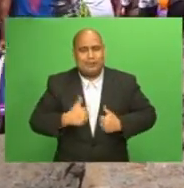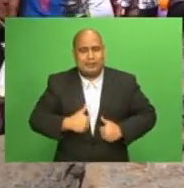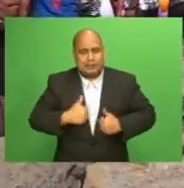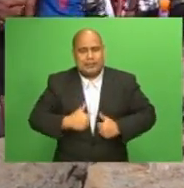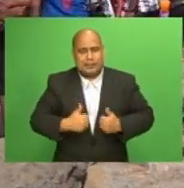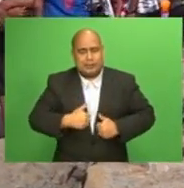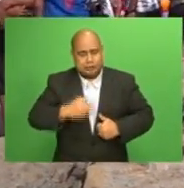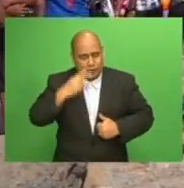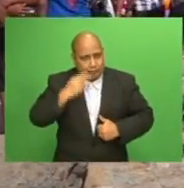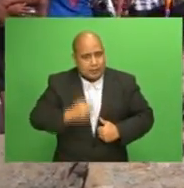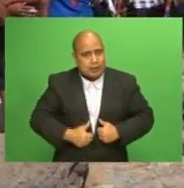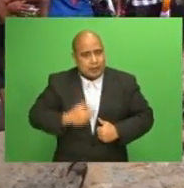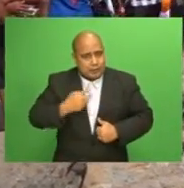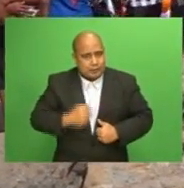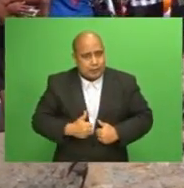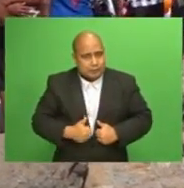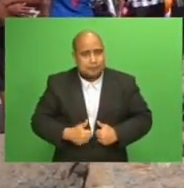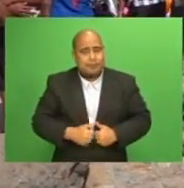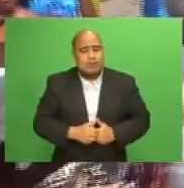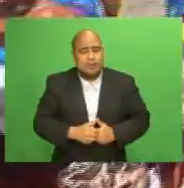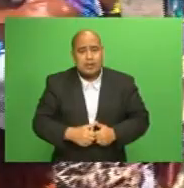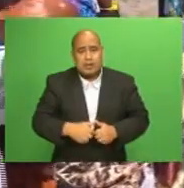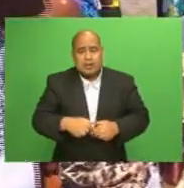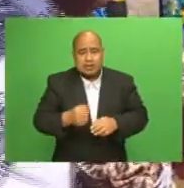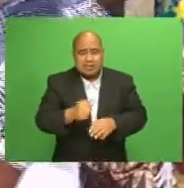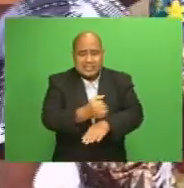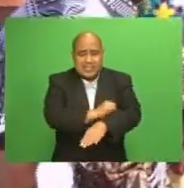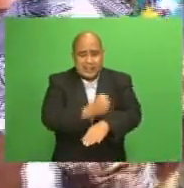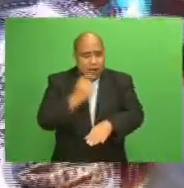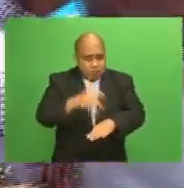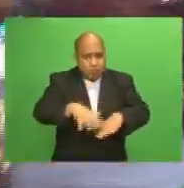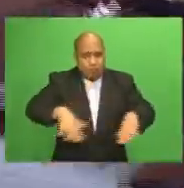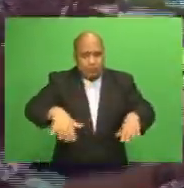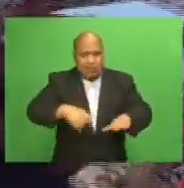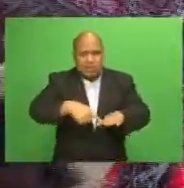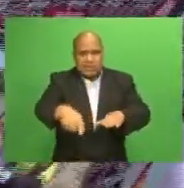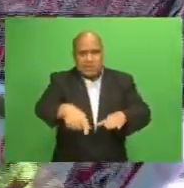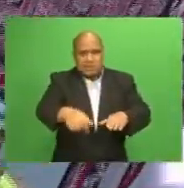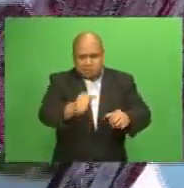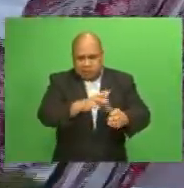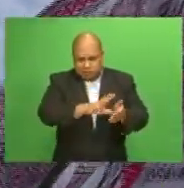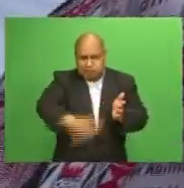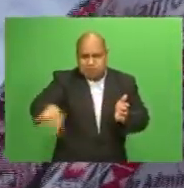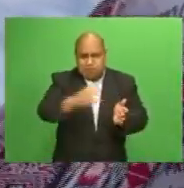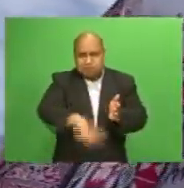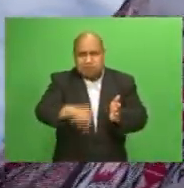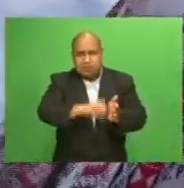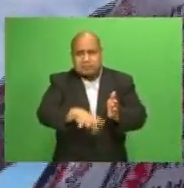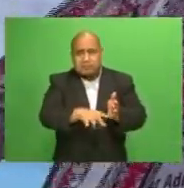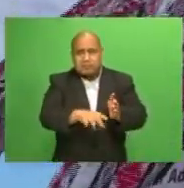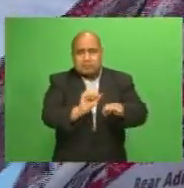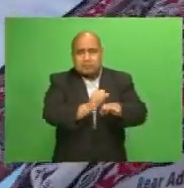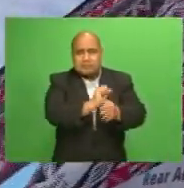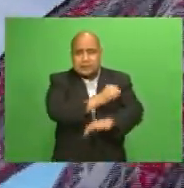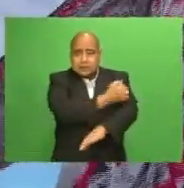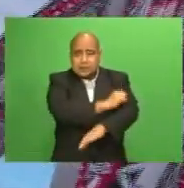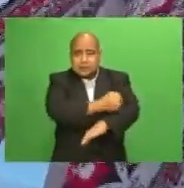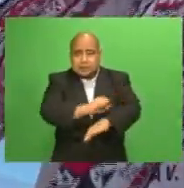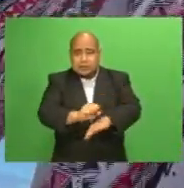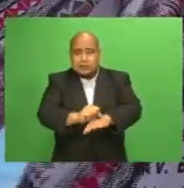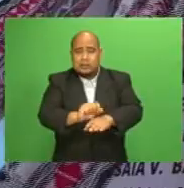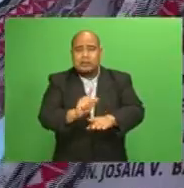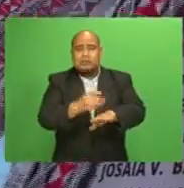the damaging threats of coastal erosion on the village of Namoli will now be a thing of the past as a new seawall was being